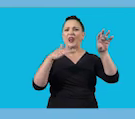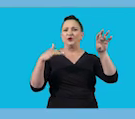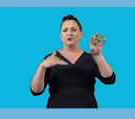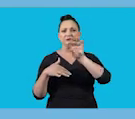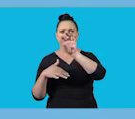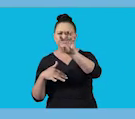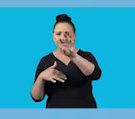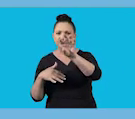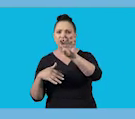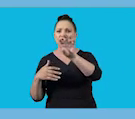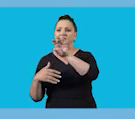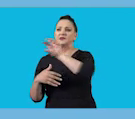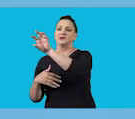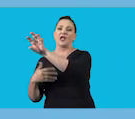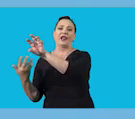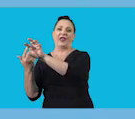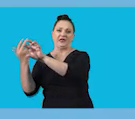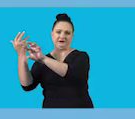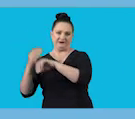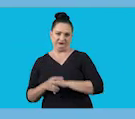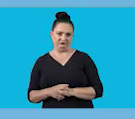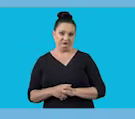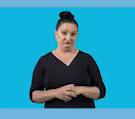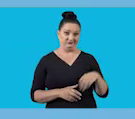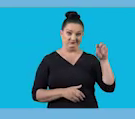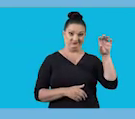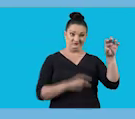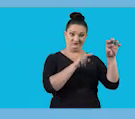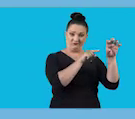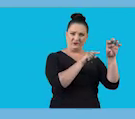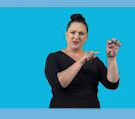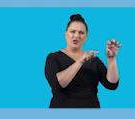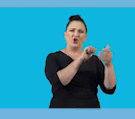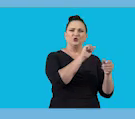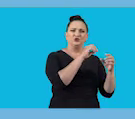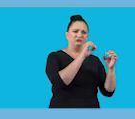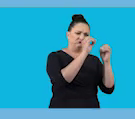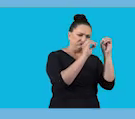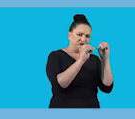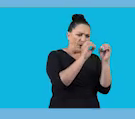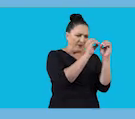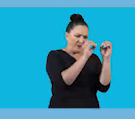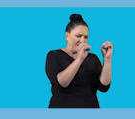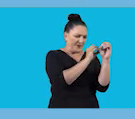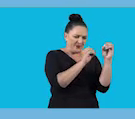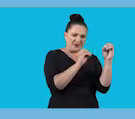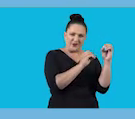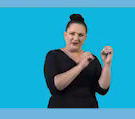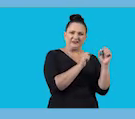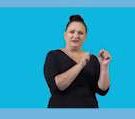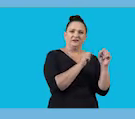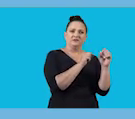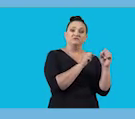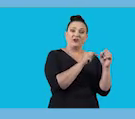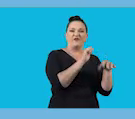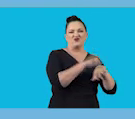in a gas? So we know that in a solid, the particles are arranged, they are tightly packed.